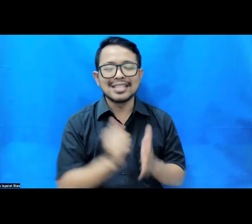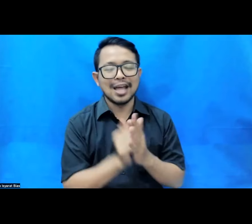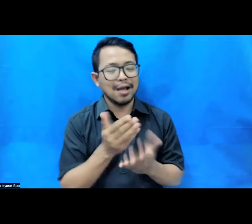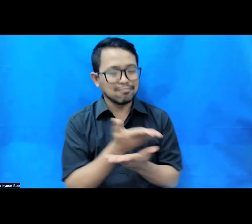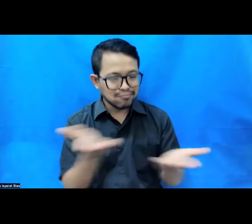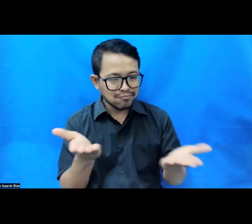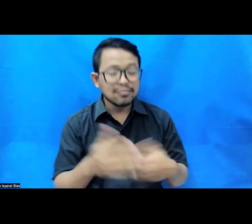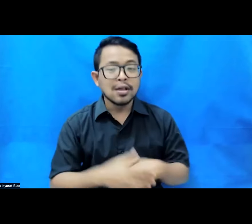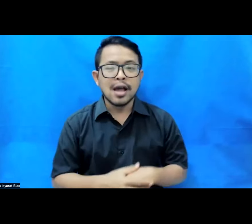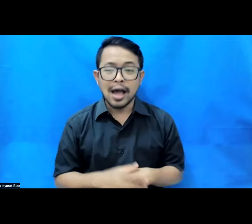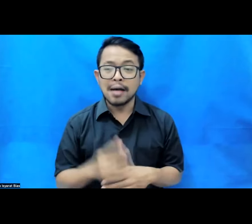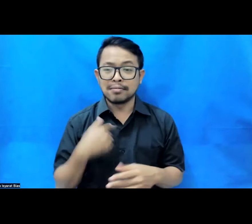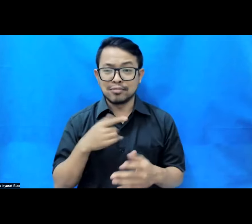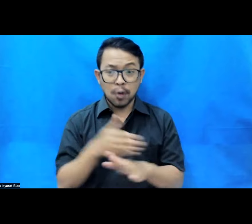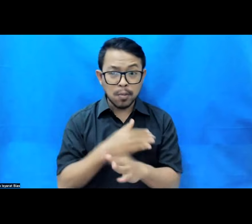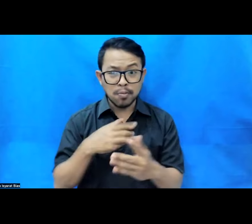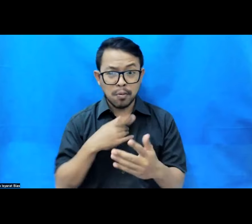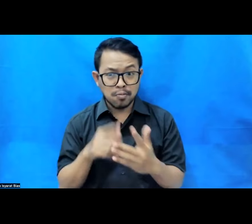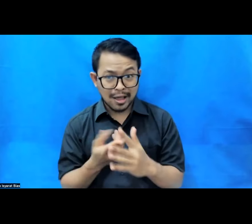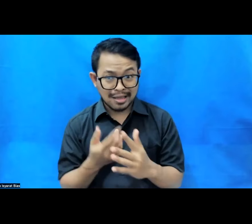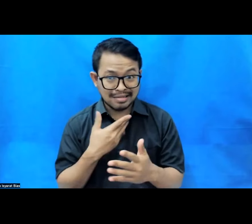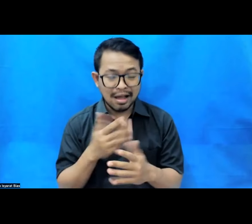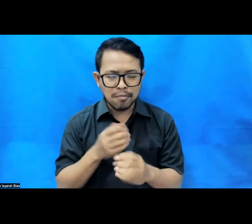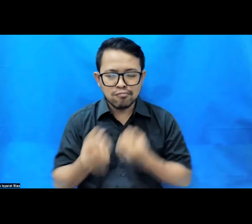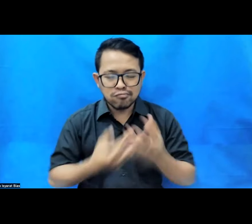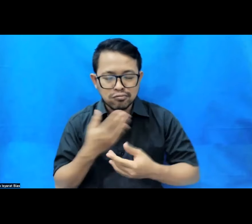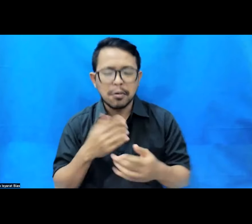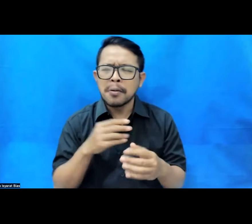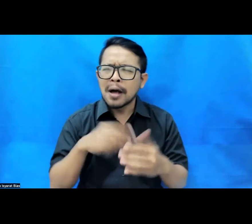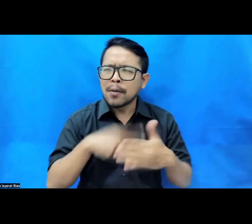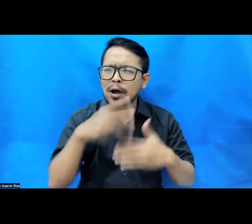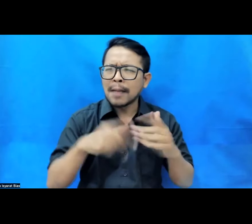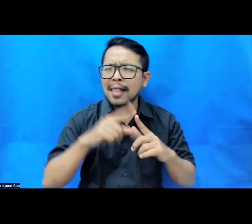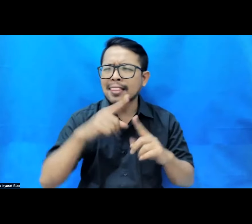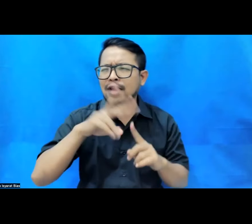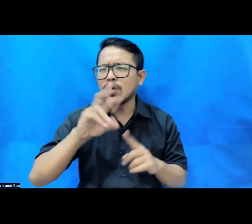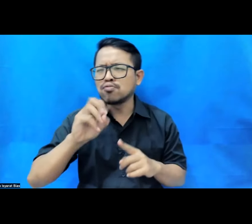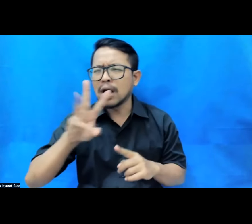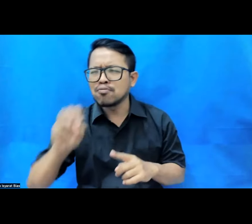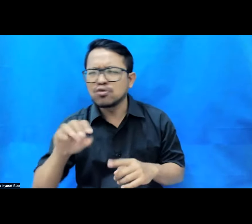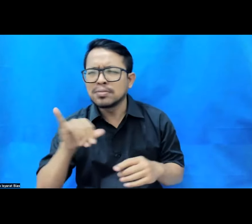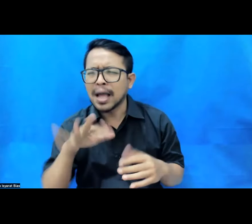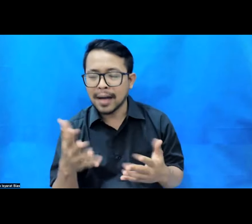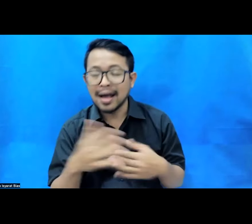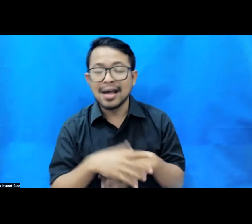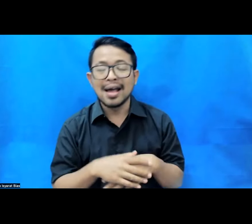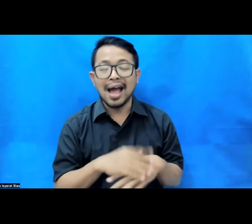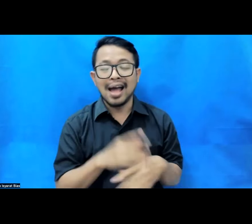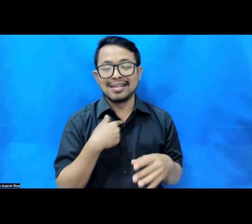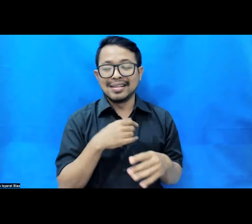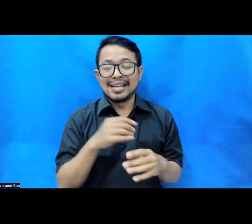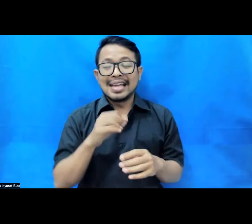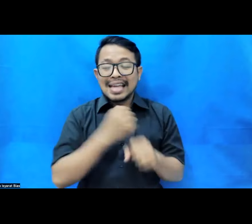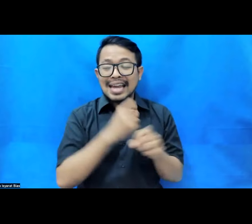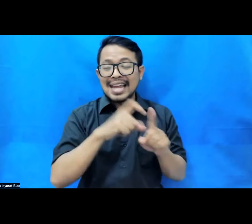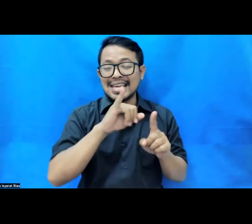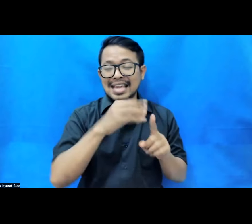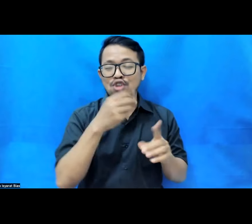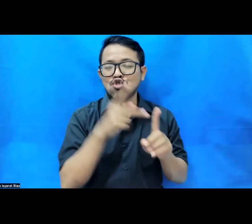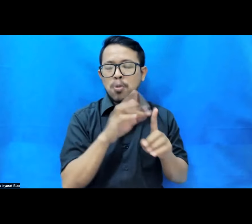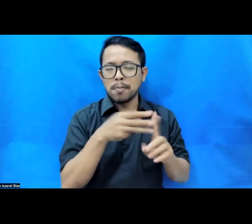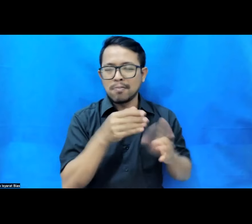introduction to the 80-20-30 programme, which is led by GDI Hub and funded by the Foreign Commonwealth and